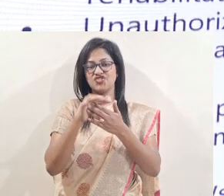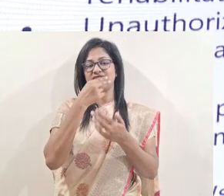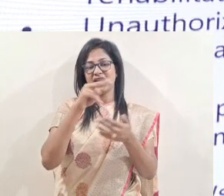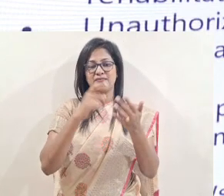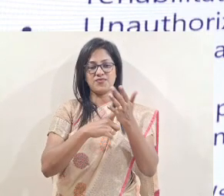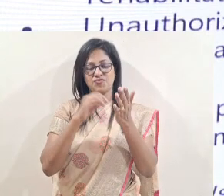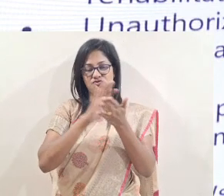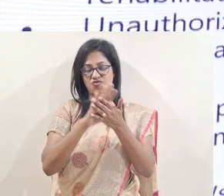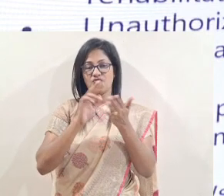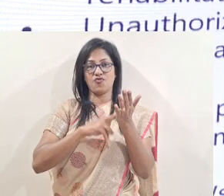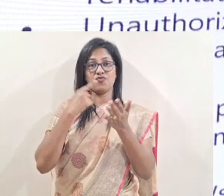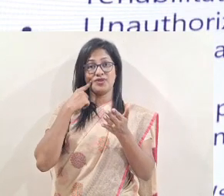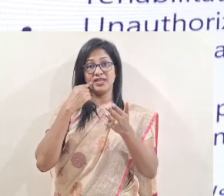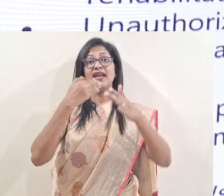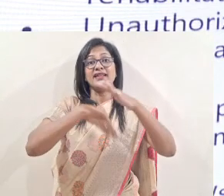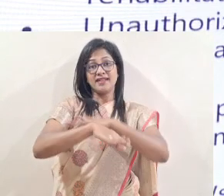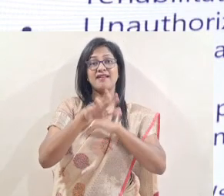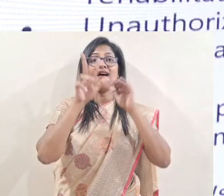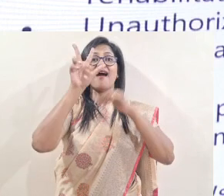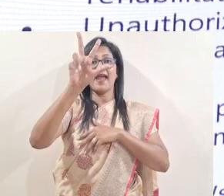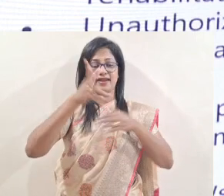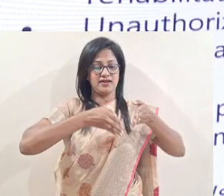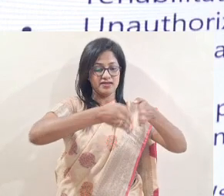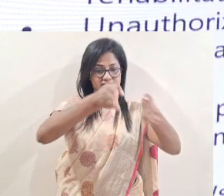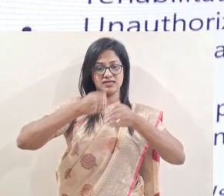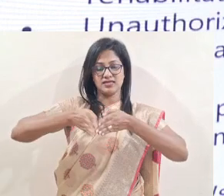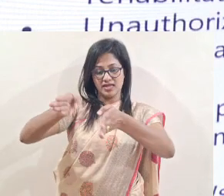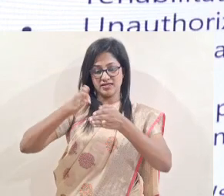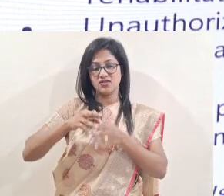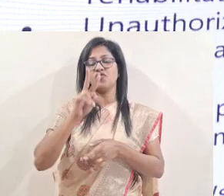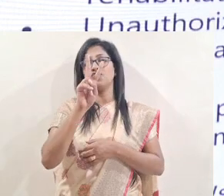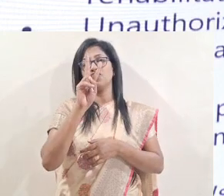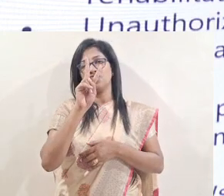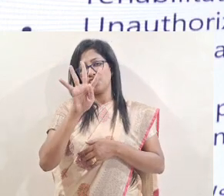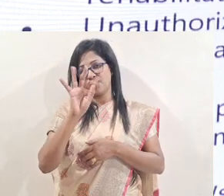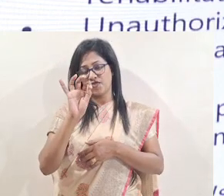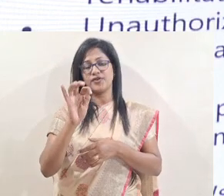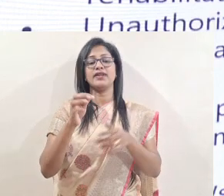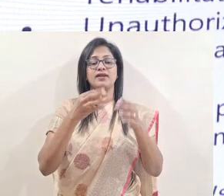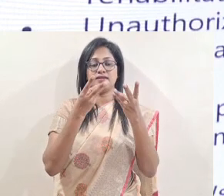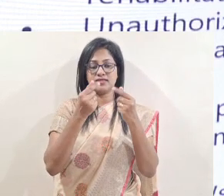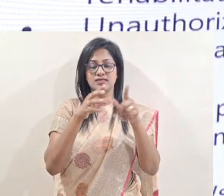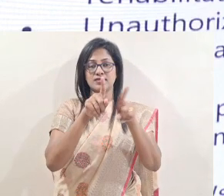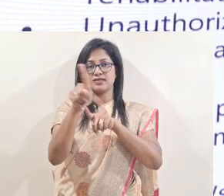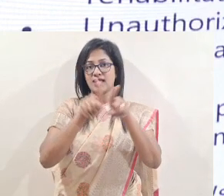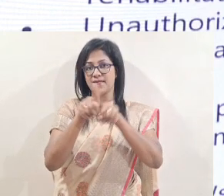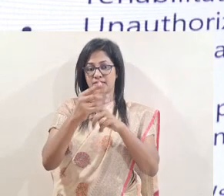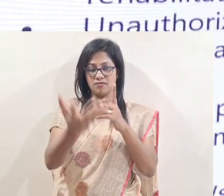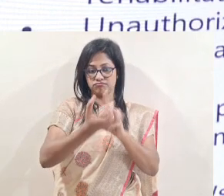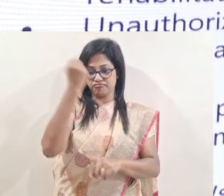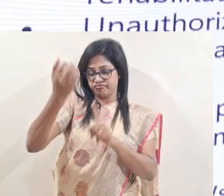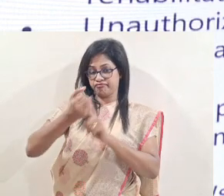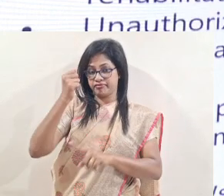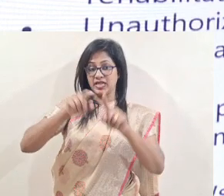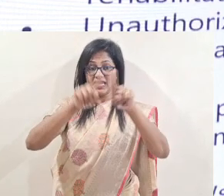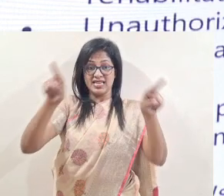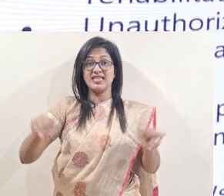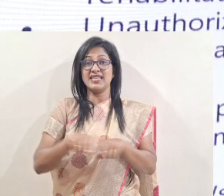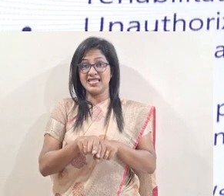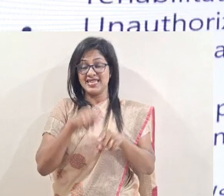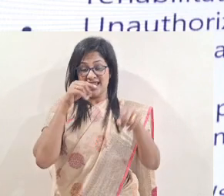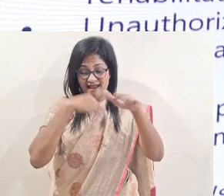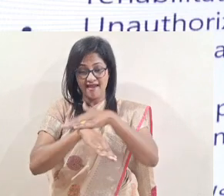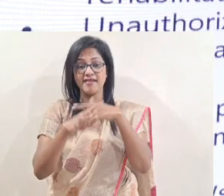studied 8 streets from there. 240 samples have been selected. And we have taken this zone because it shows a lot of diversity in terms